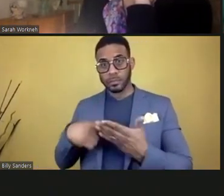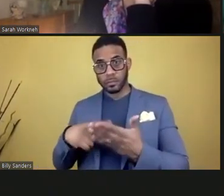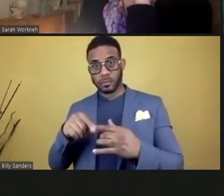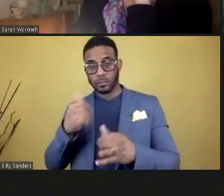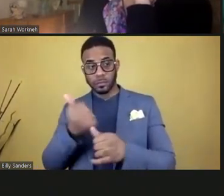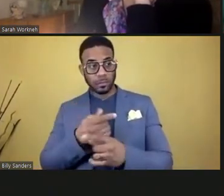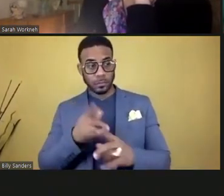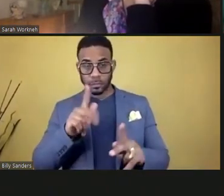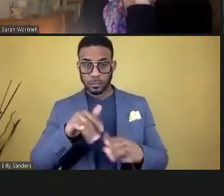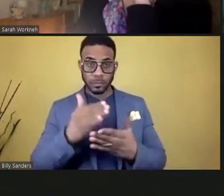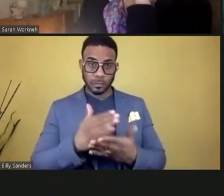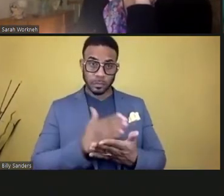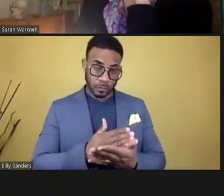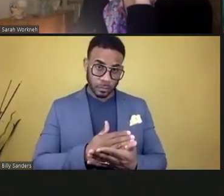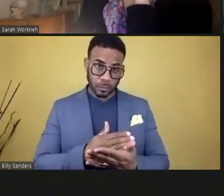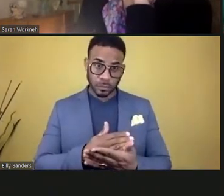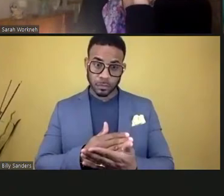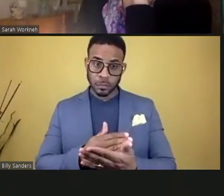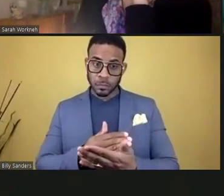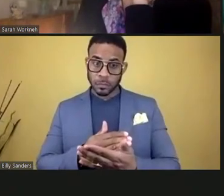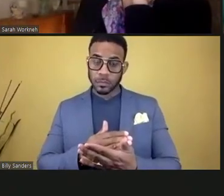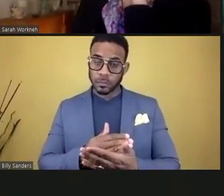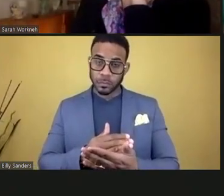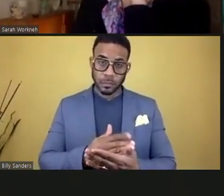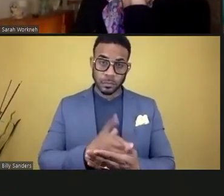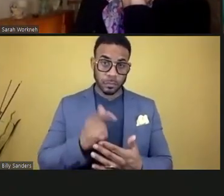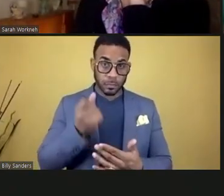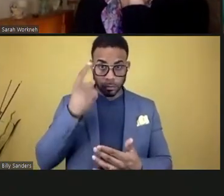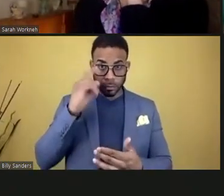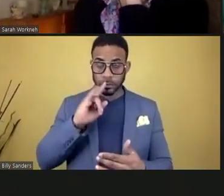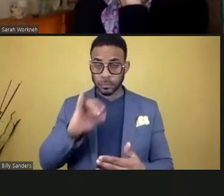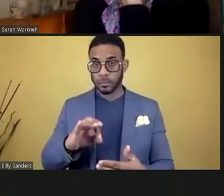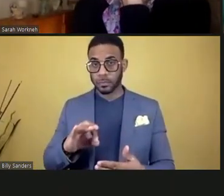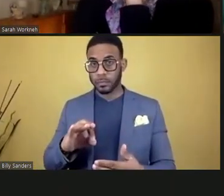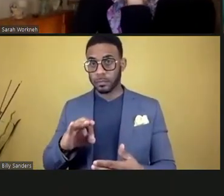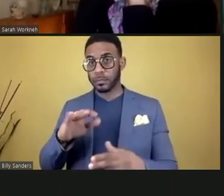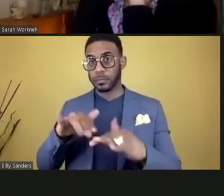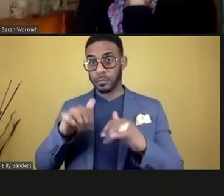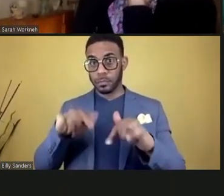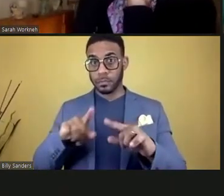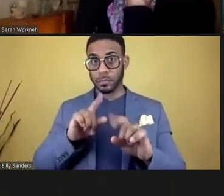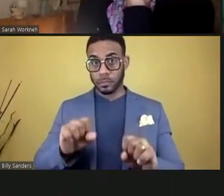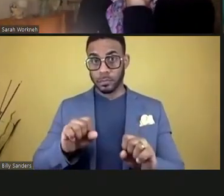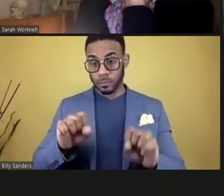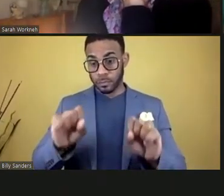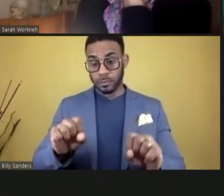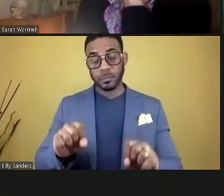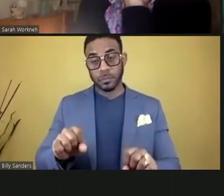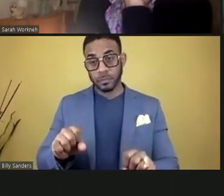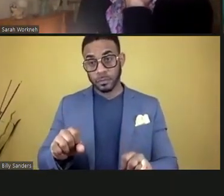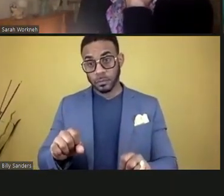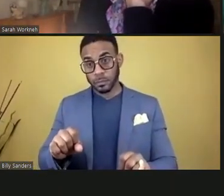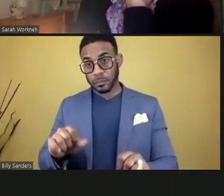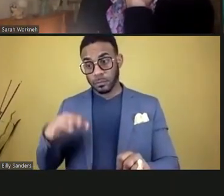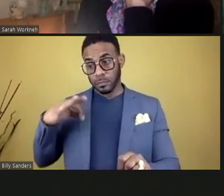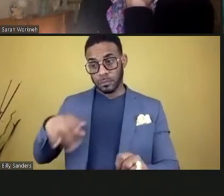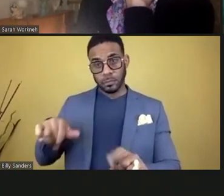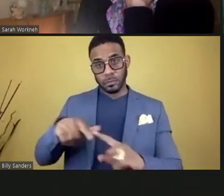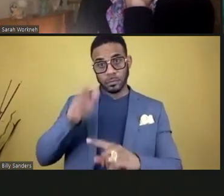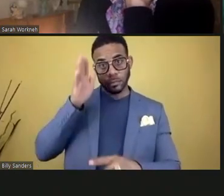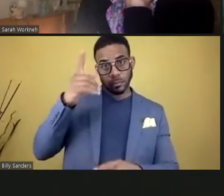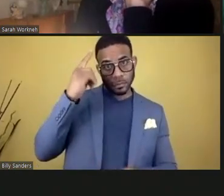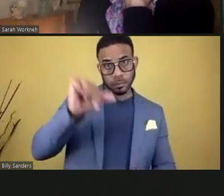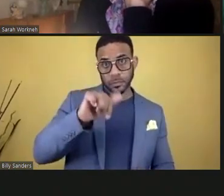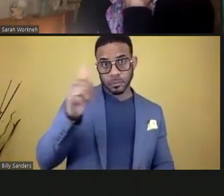every person on that list so that there was an understanding of how this could potentially benefit them in the future for